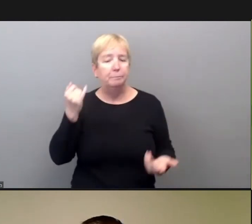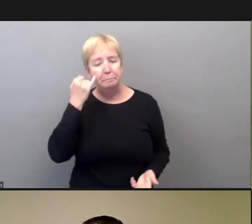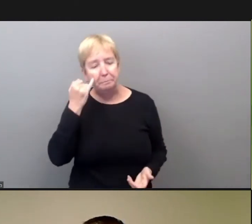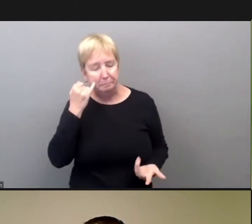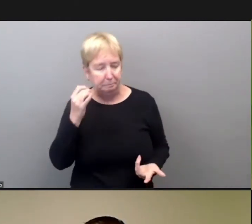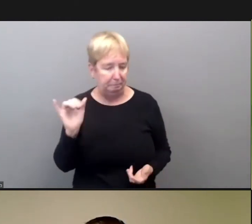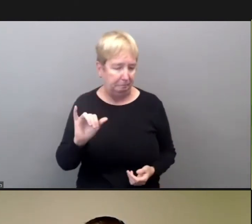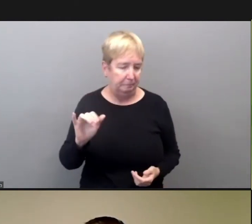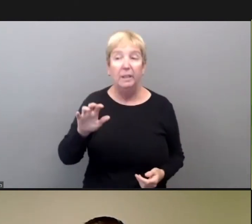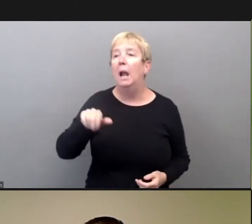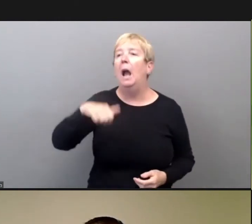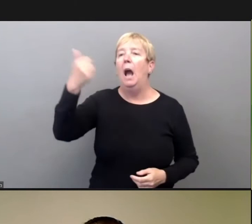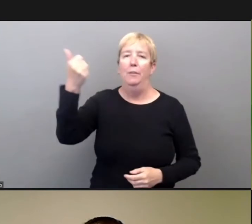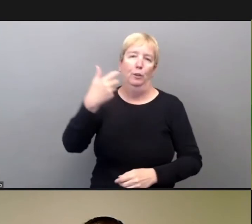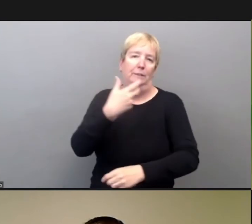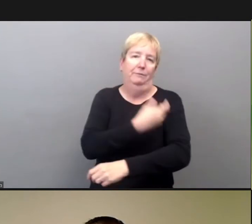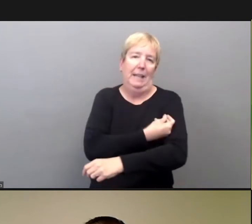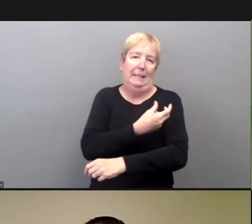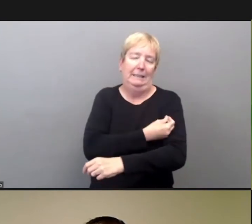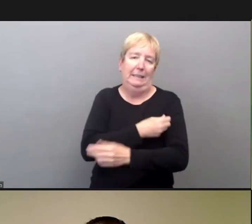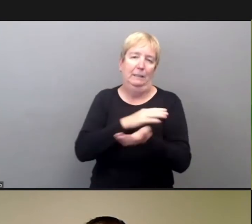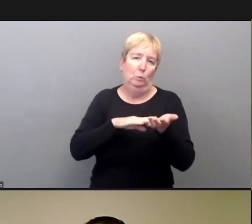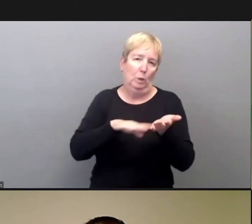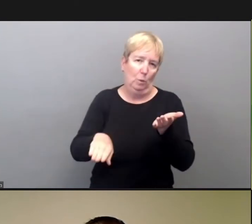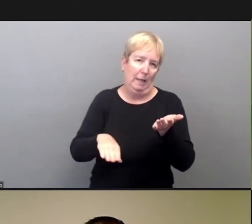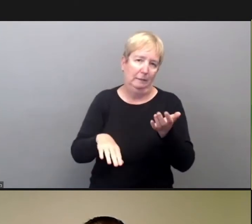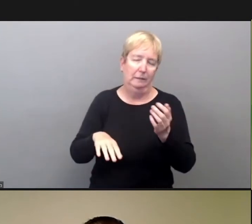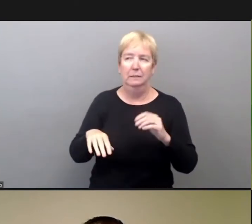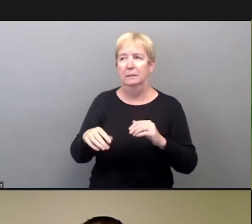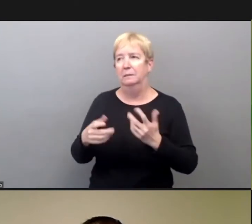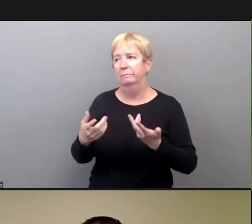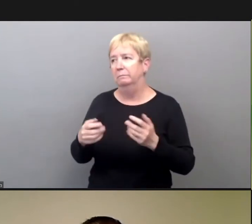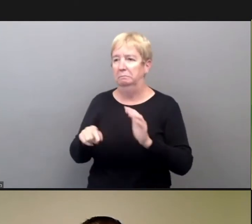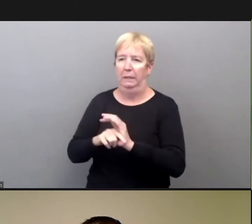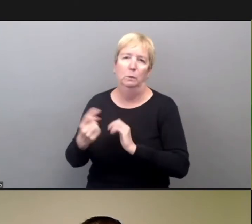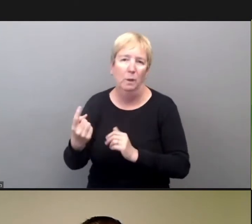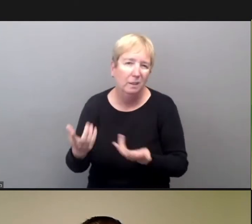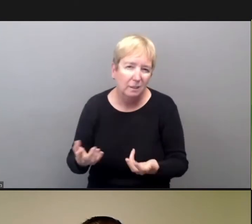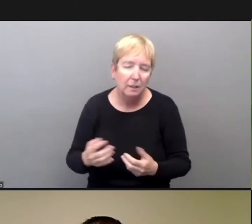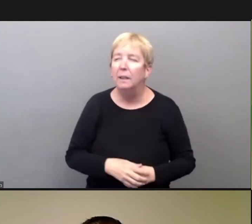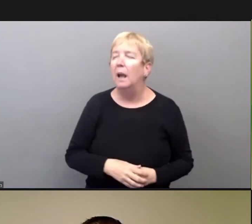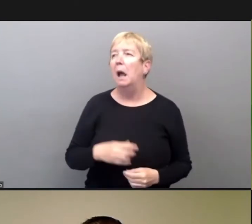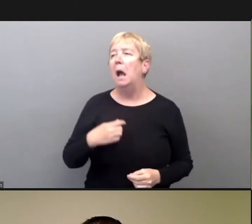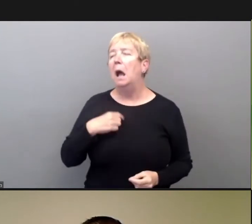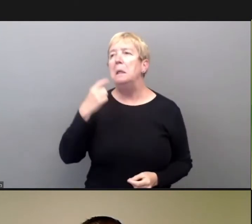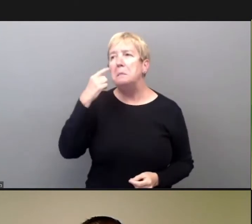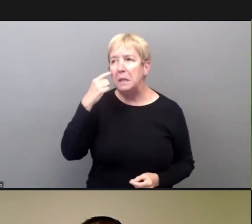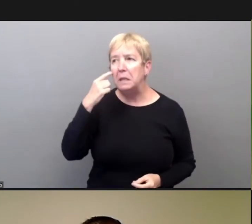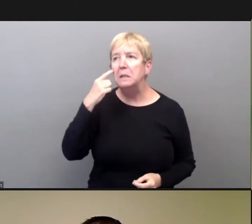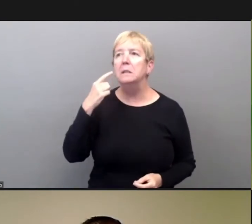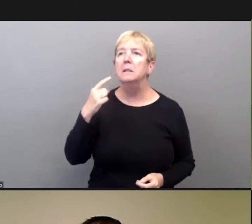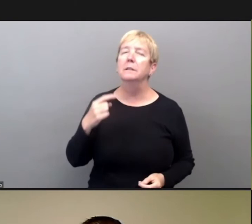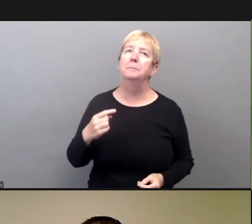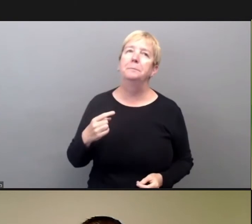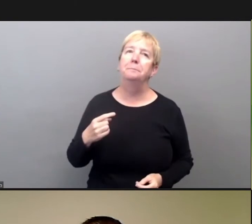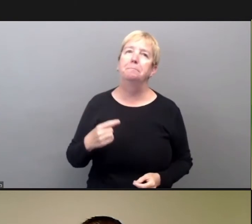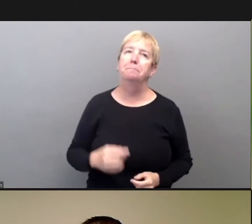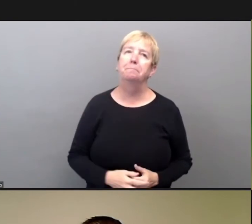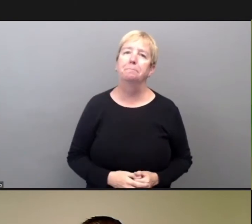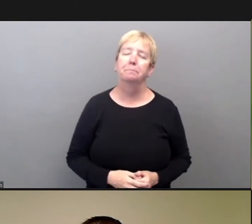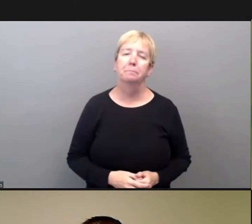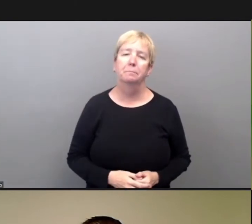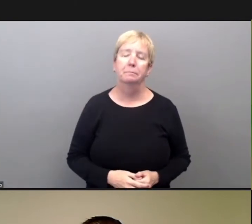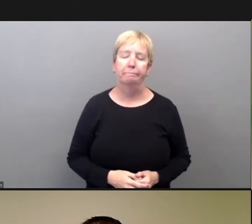some of the vaccine exemption requests, -1. So I think we have a shot, sorry for the